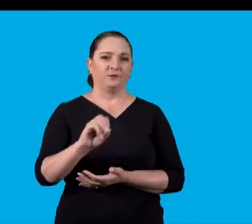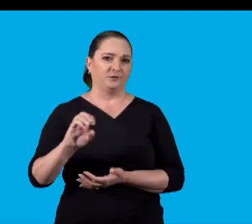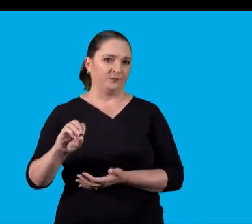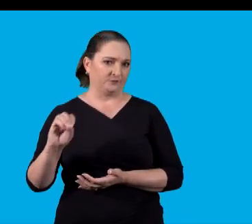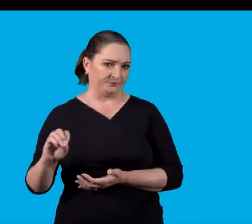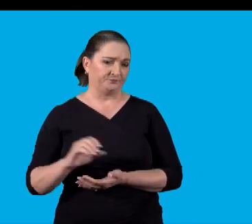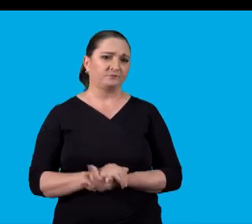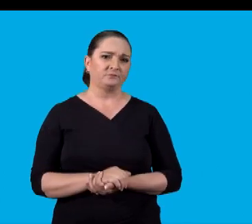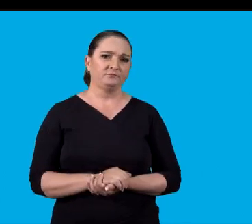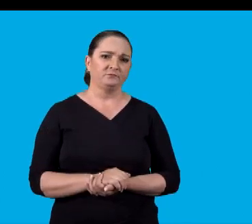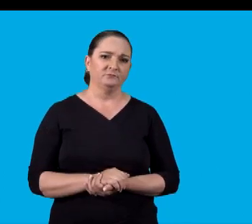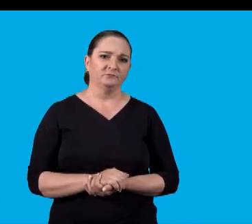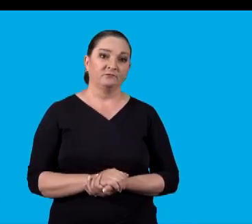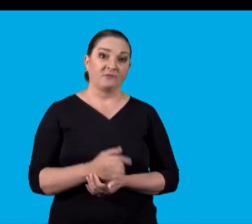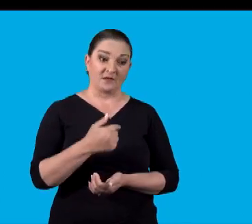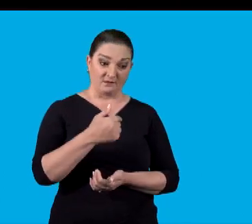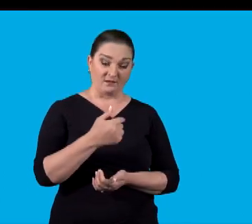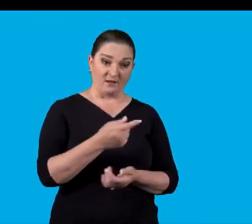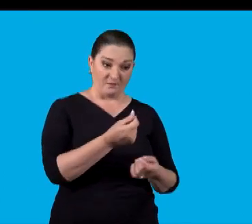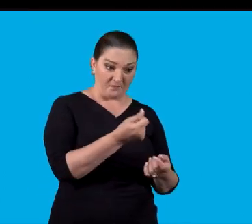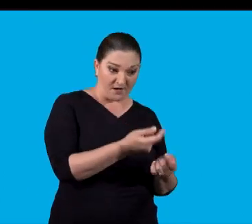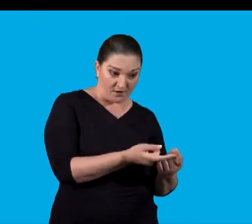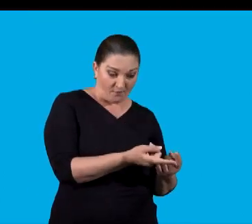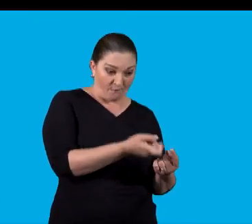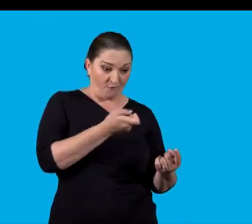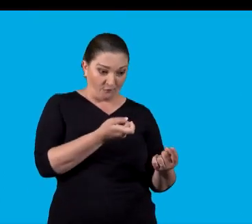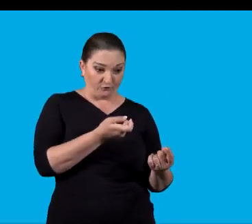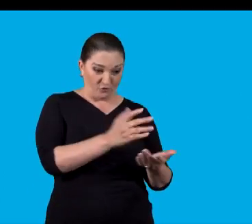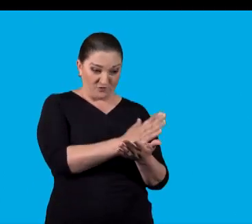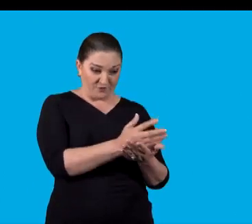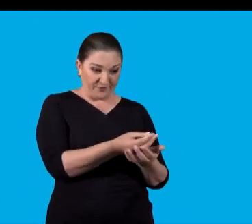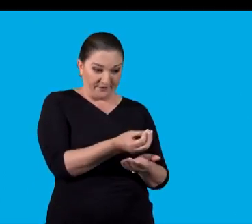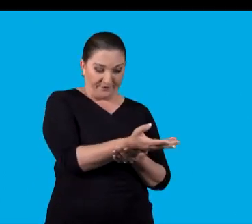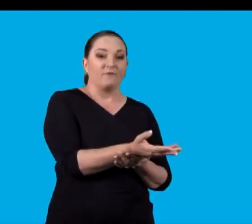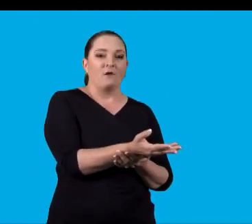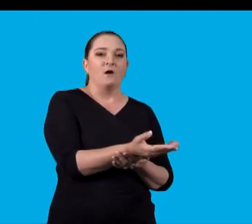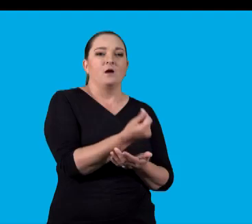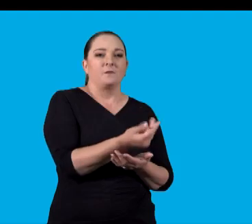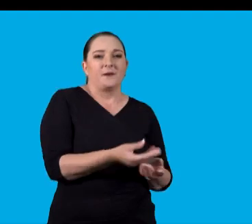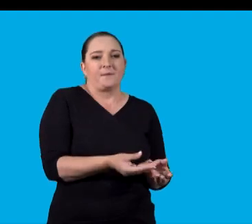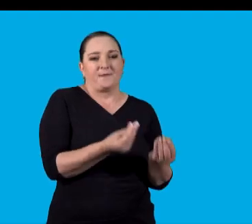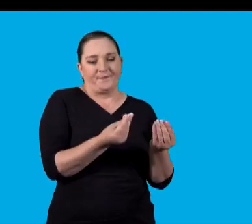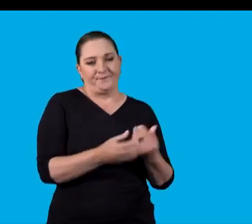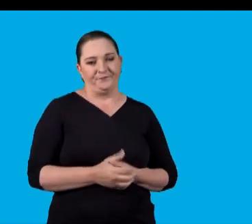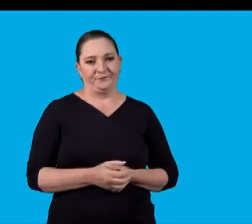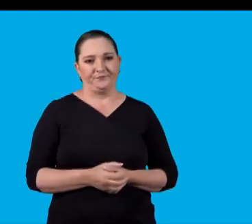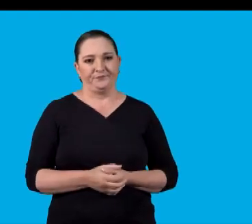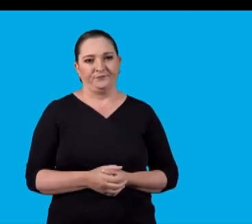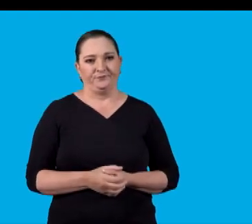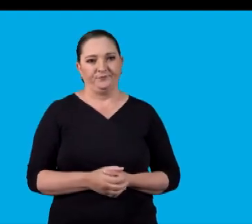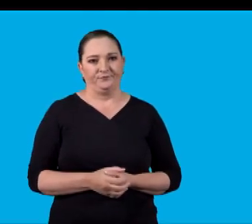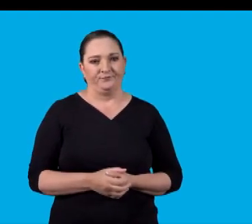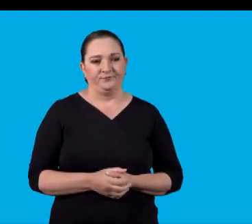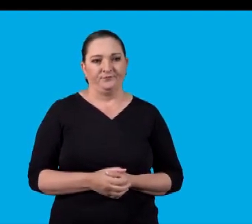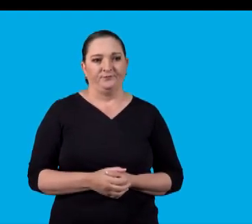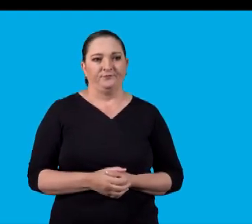1,900,000. That is my proceeds from the issue of shares, 1.9 million. That